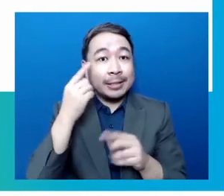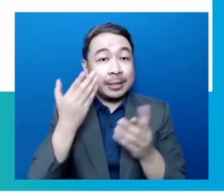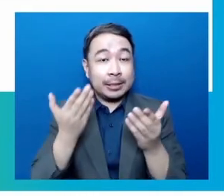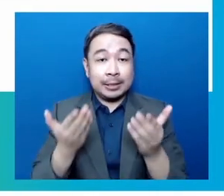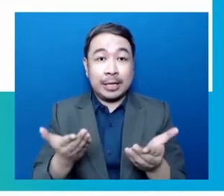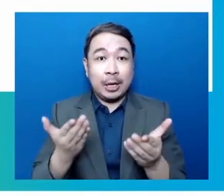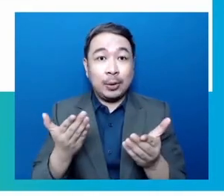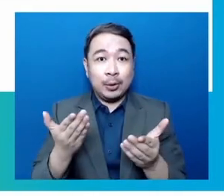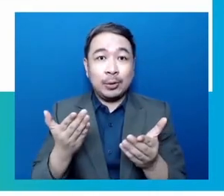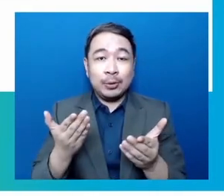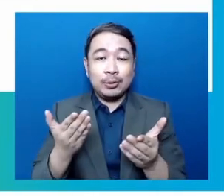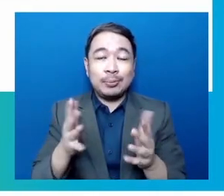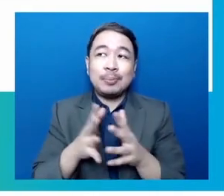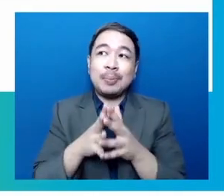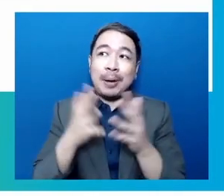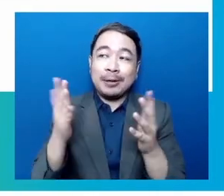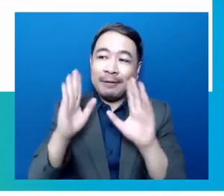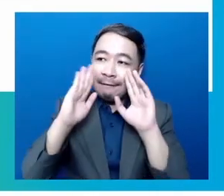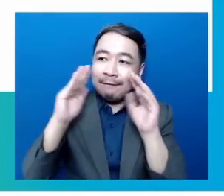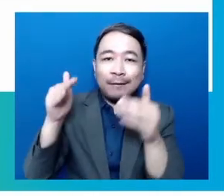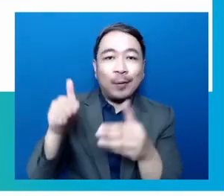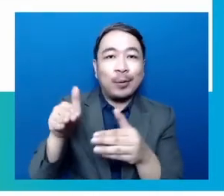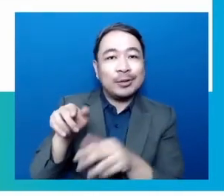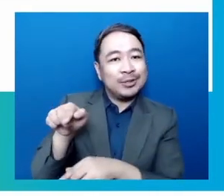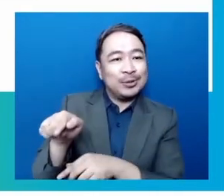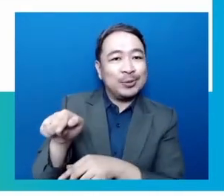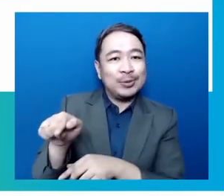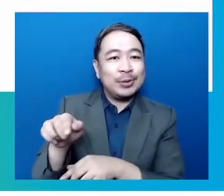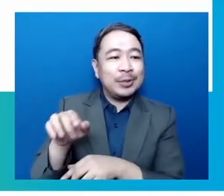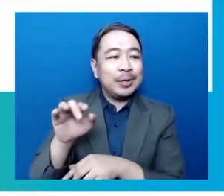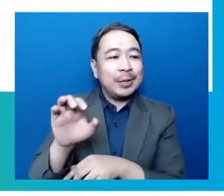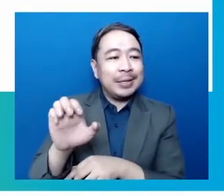you, E.D. Fisher, in this next